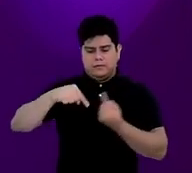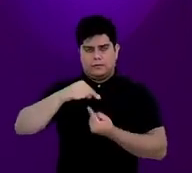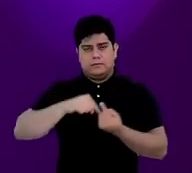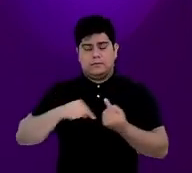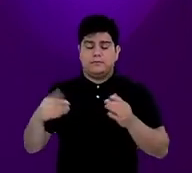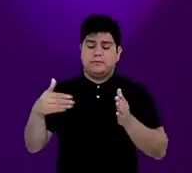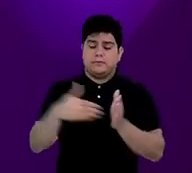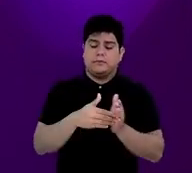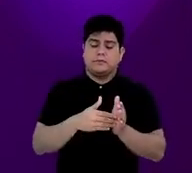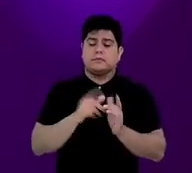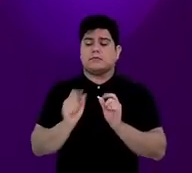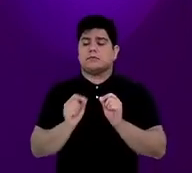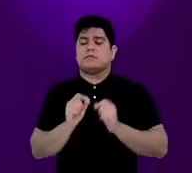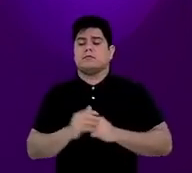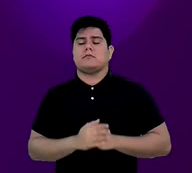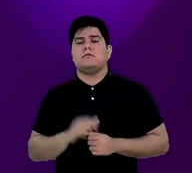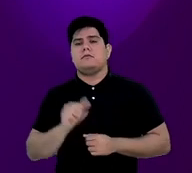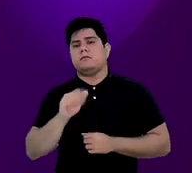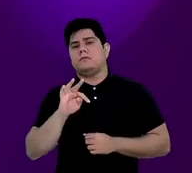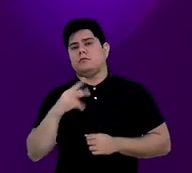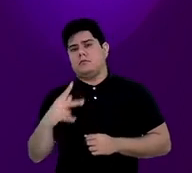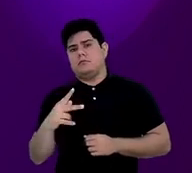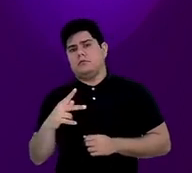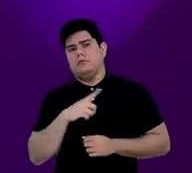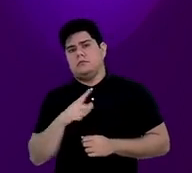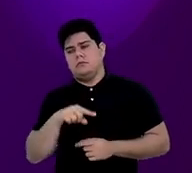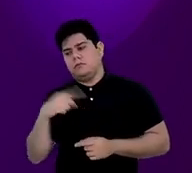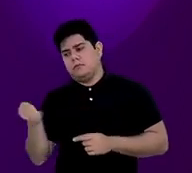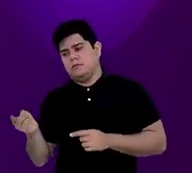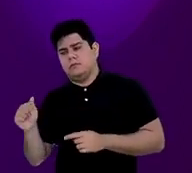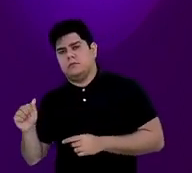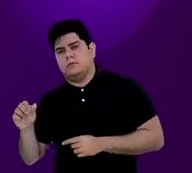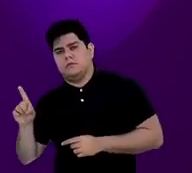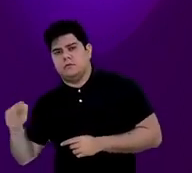ADP. The mitochondria, as you all know, the source of the